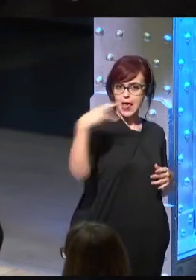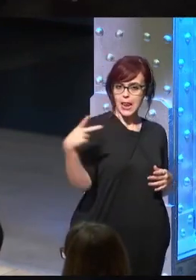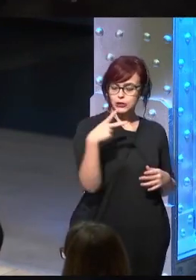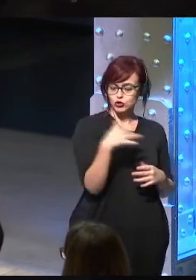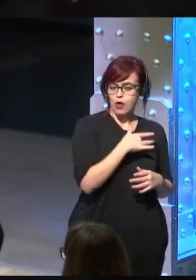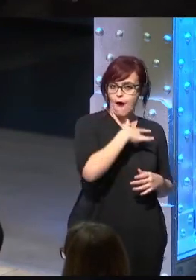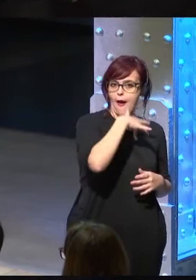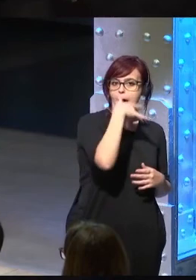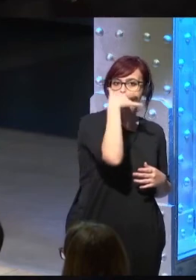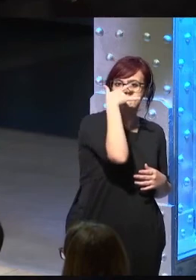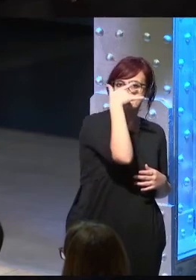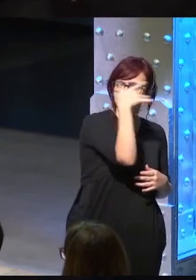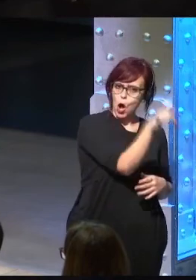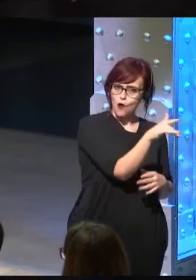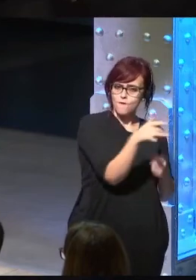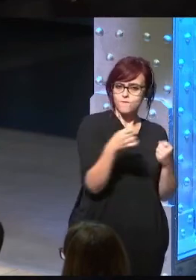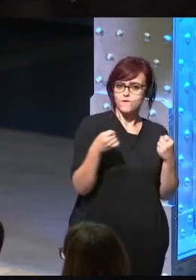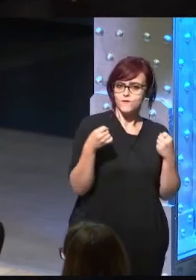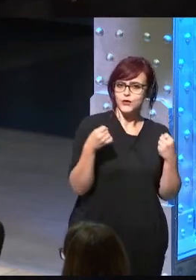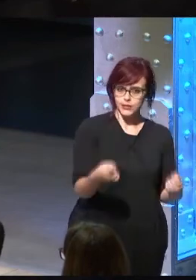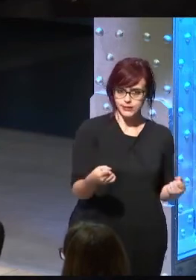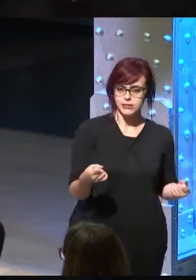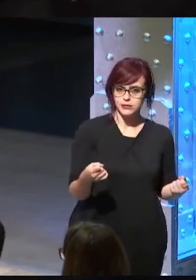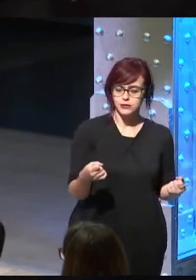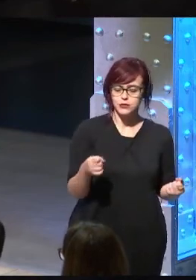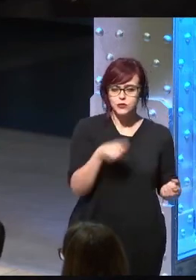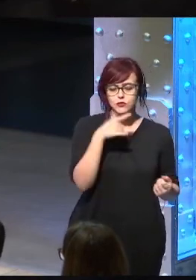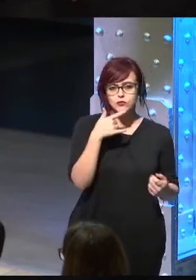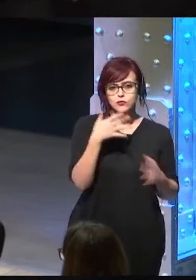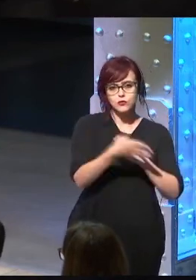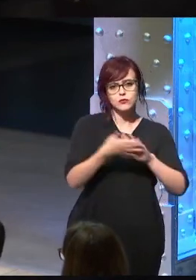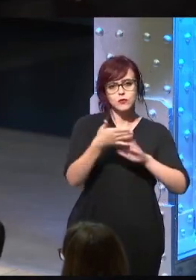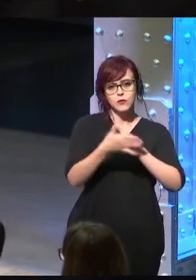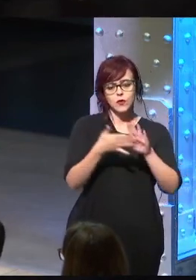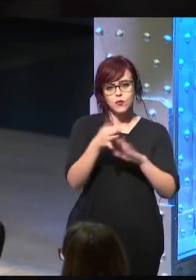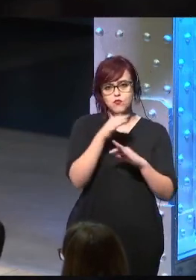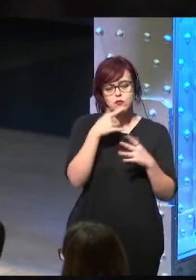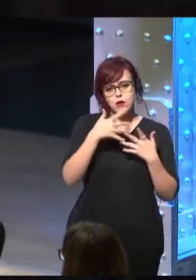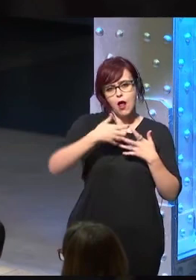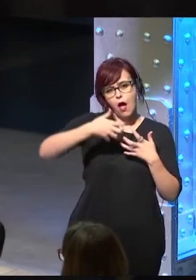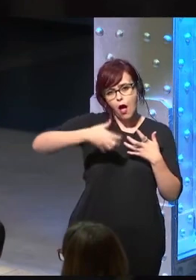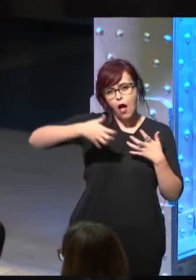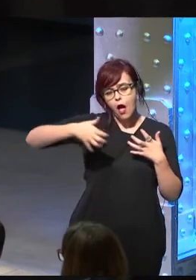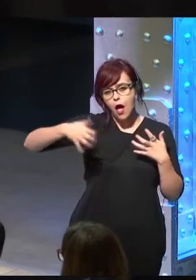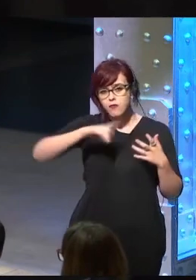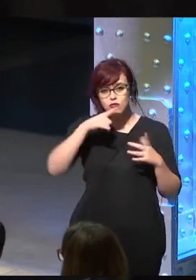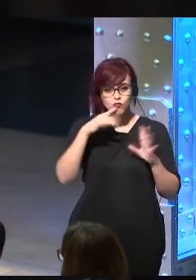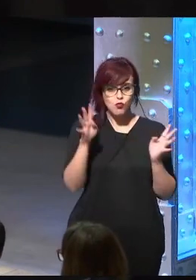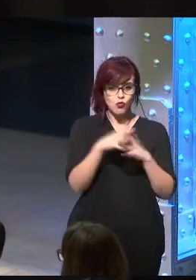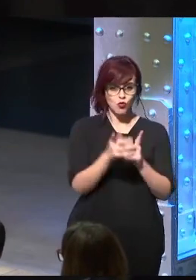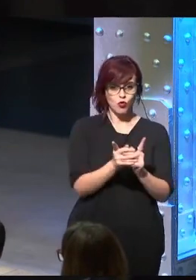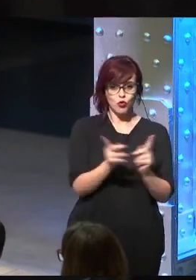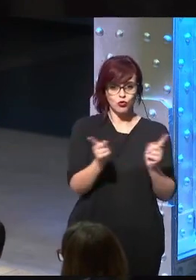to a man. The story is very elusive, very